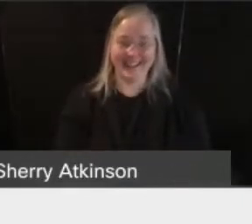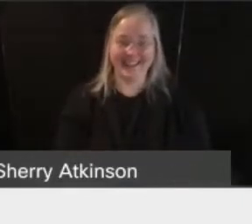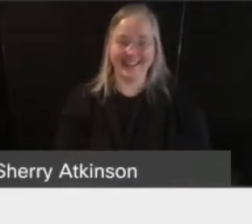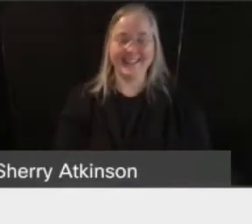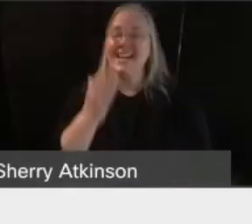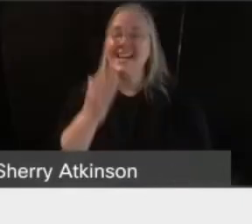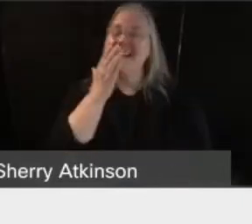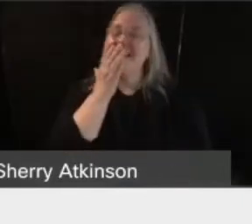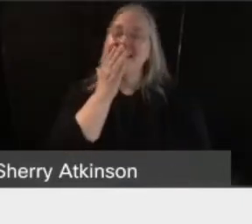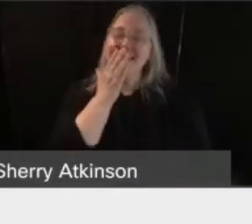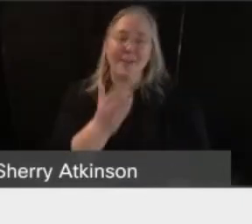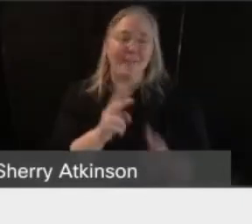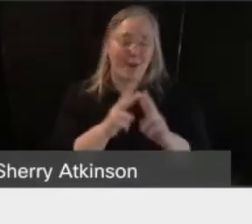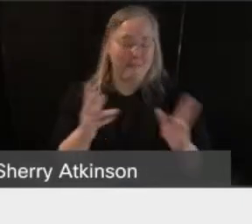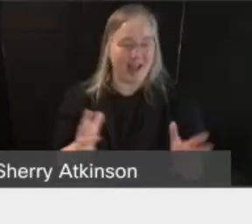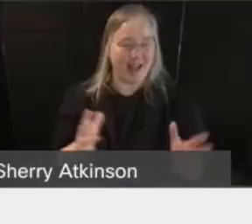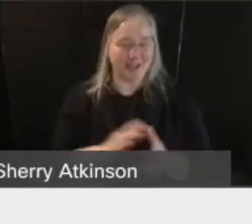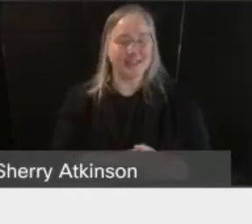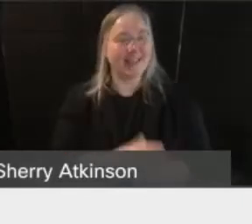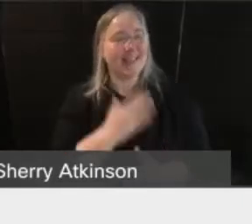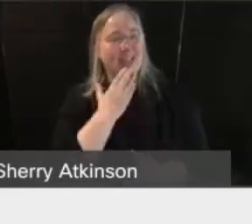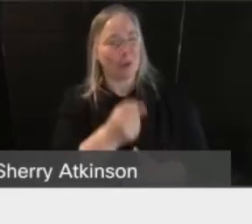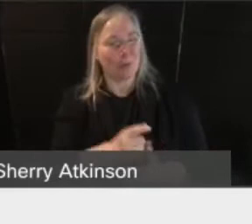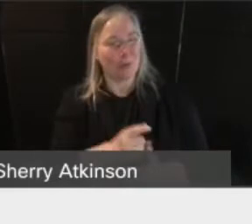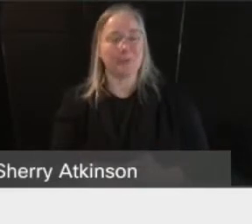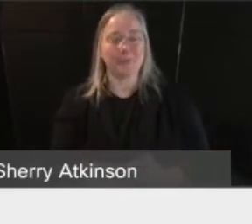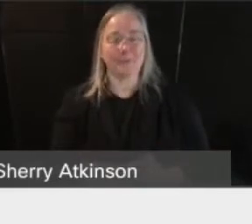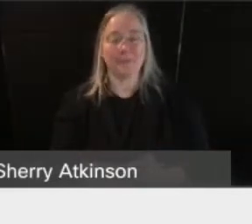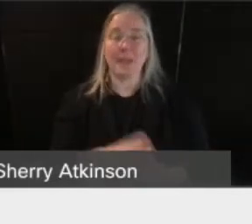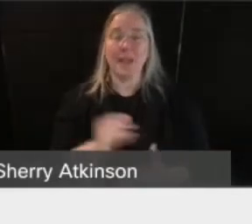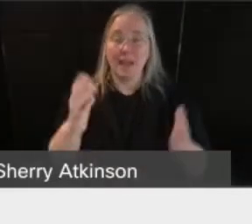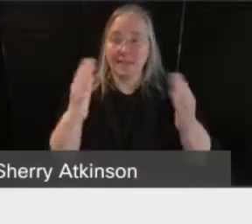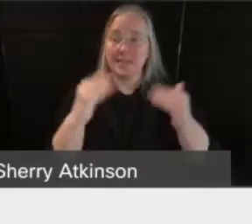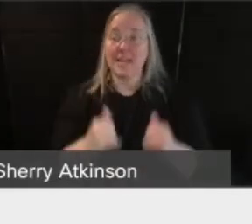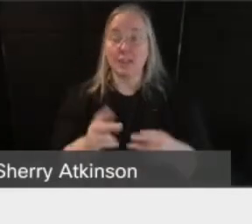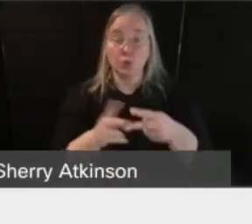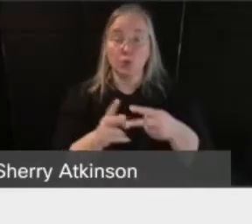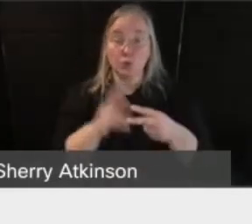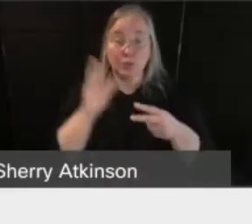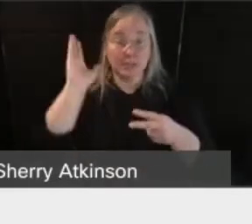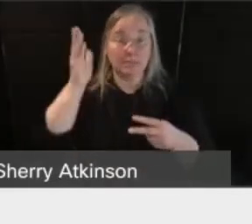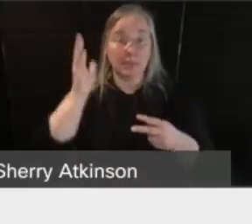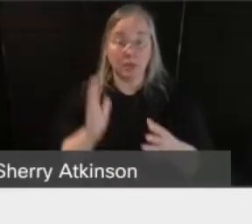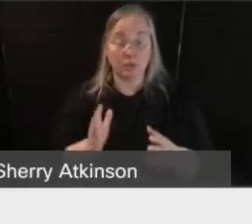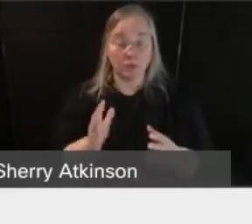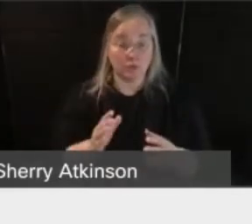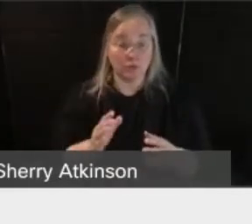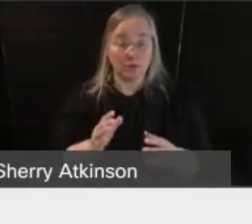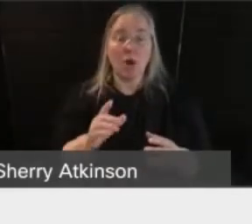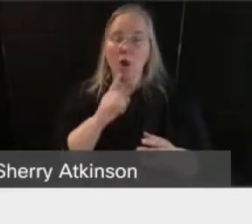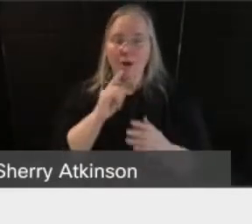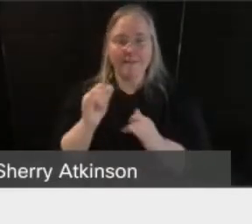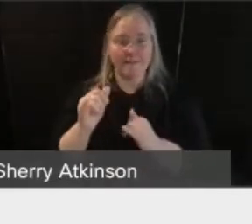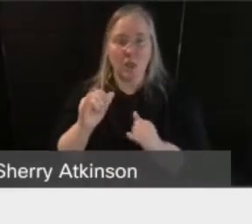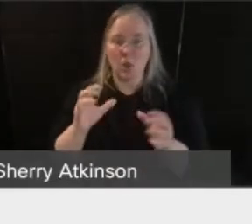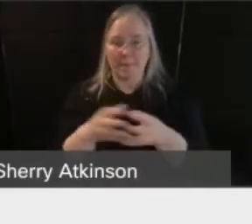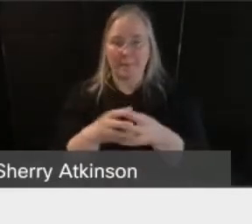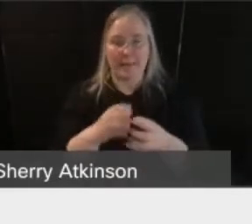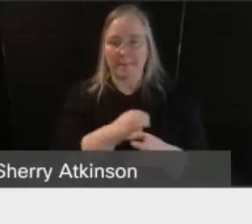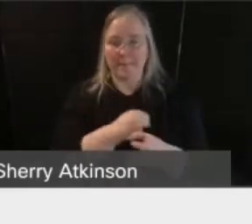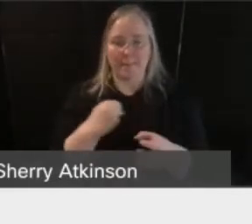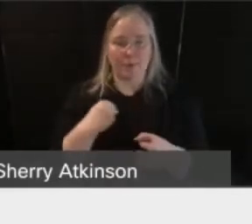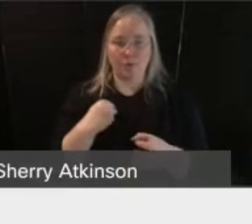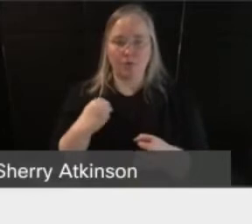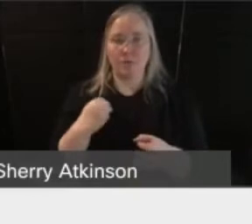Thank you very much. Thank you. And the next 2 speakers are our fellow committee members, and which